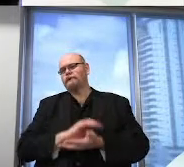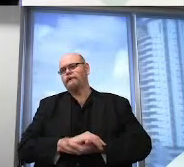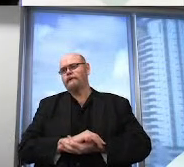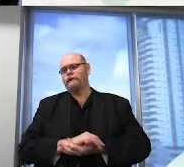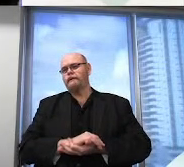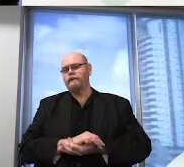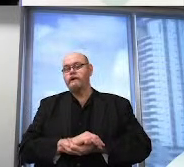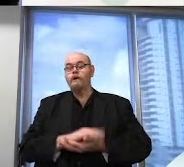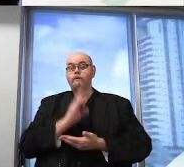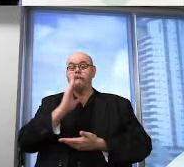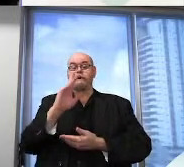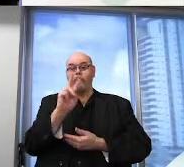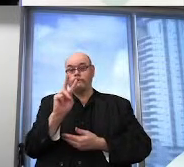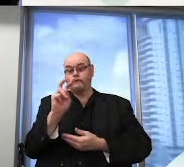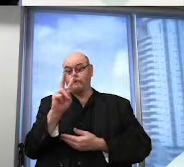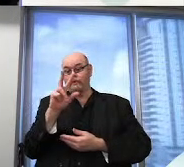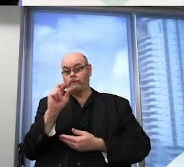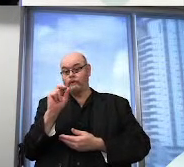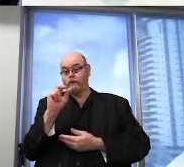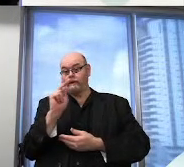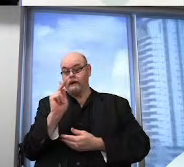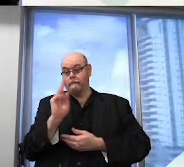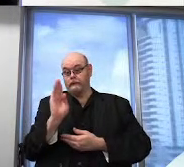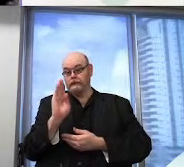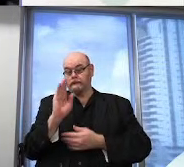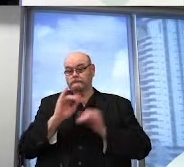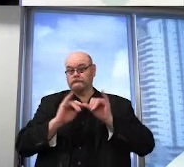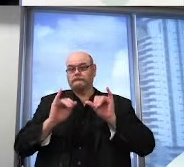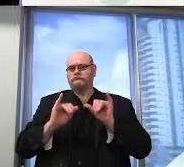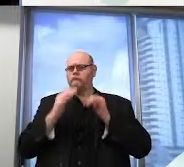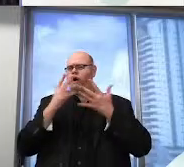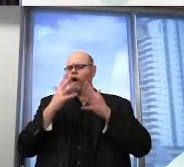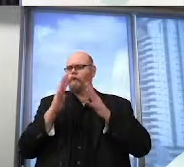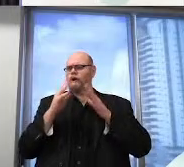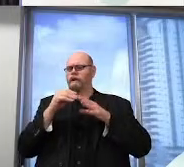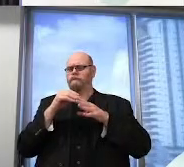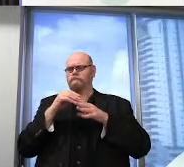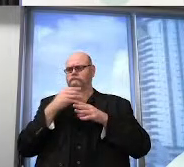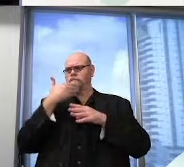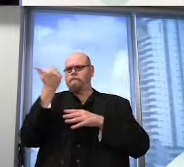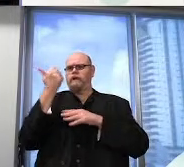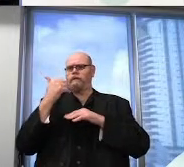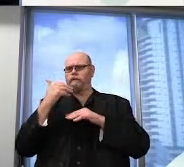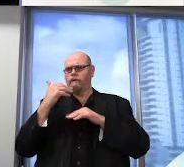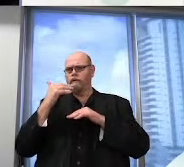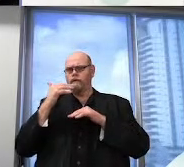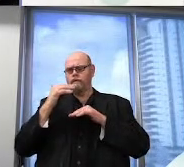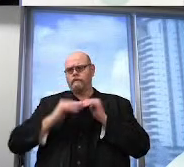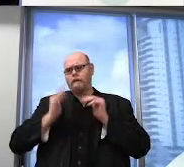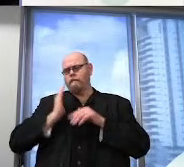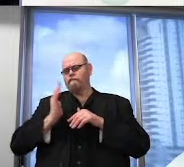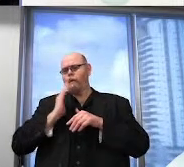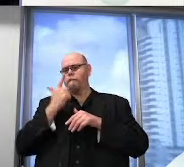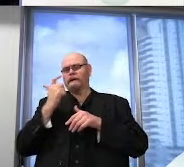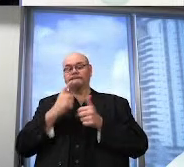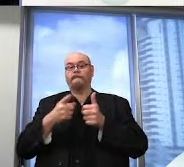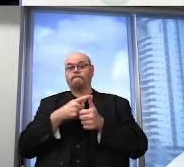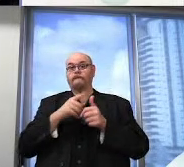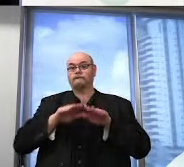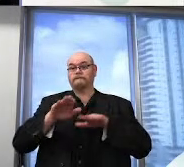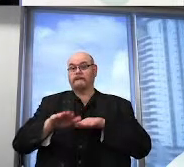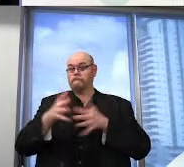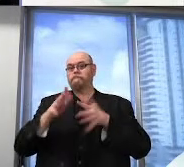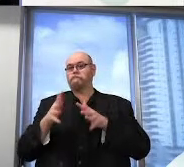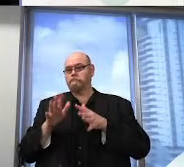be on the 230 kV system. We already in our much better state in that, because we did that